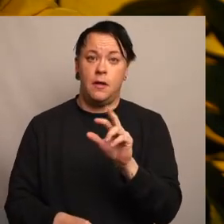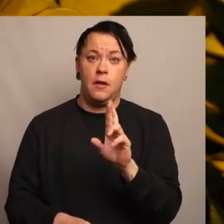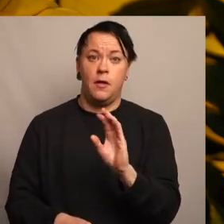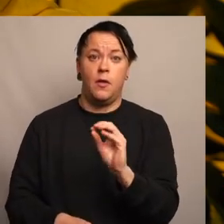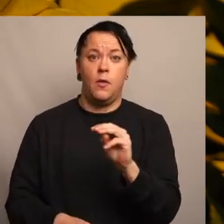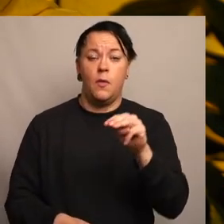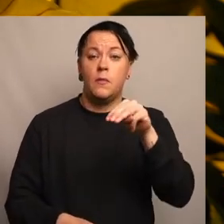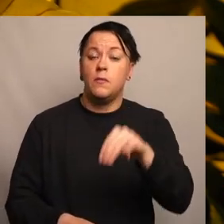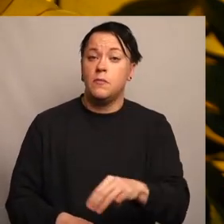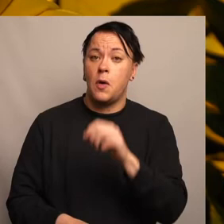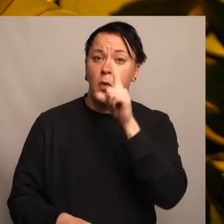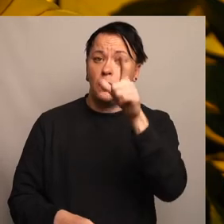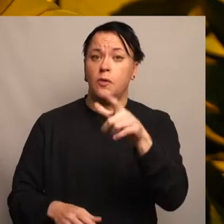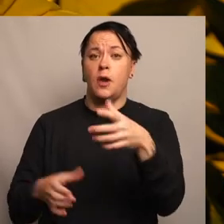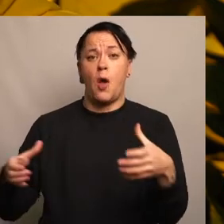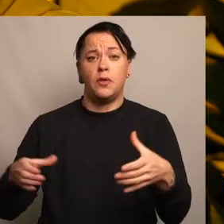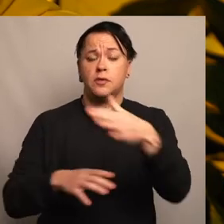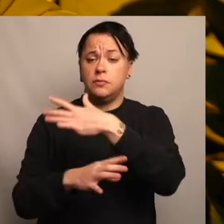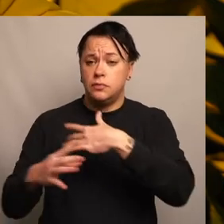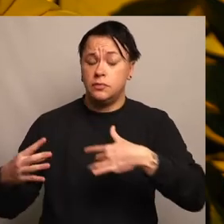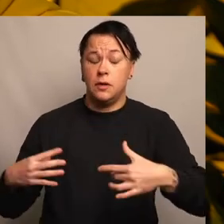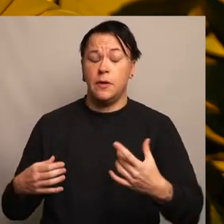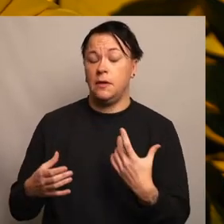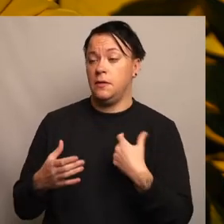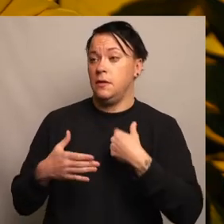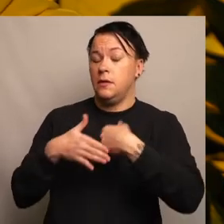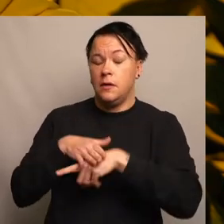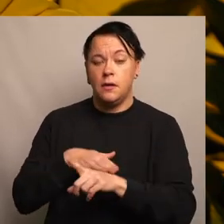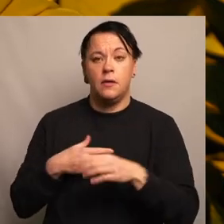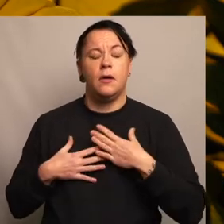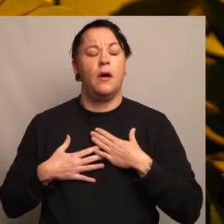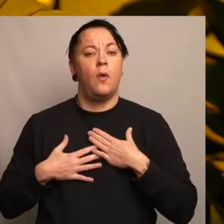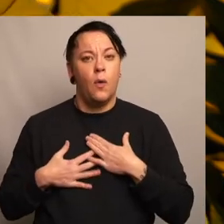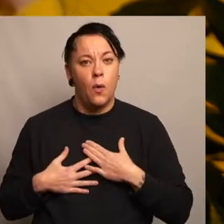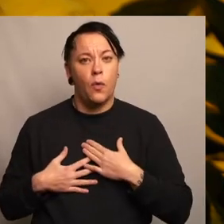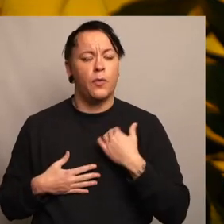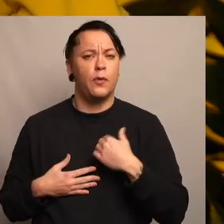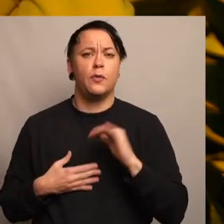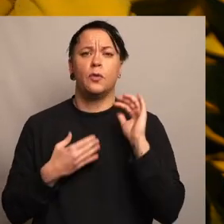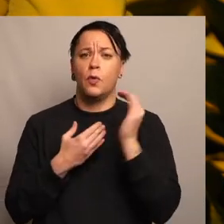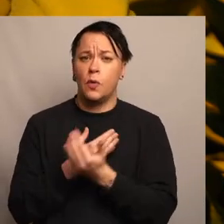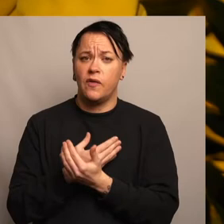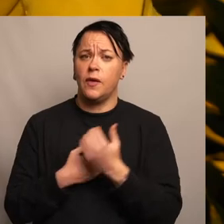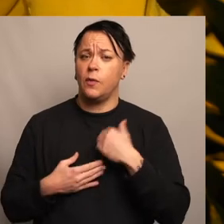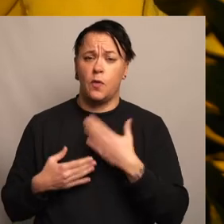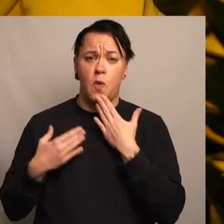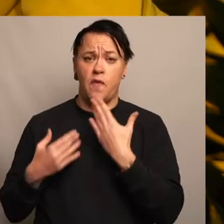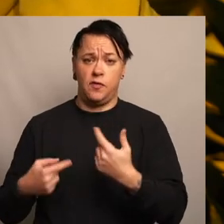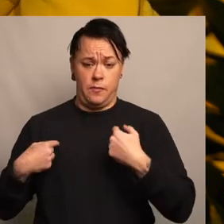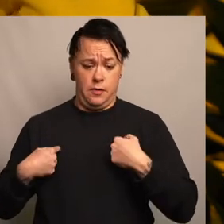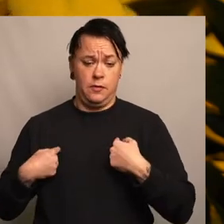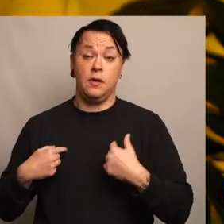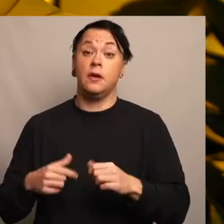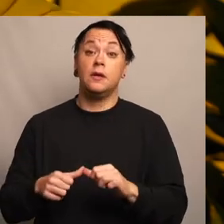like the acceptance and the safety that I receive in that community that I was able, I allowed